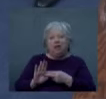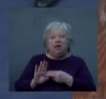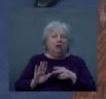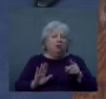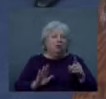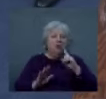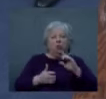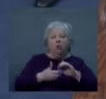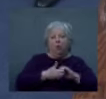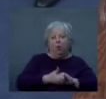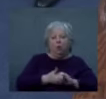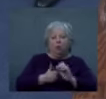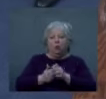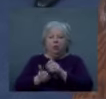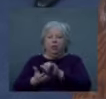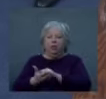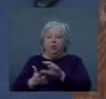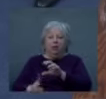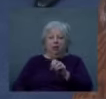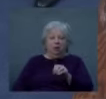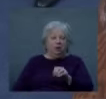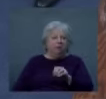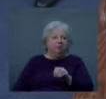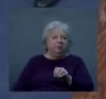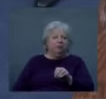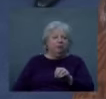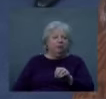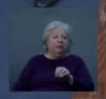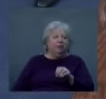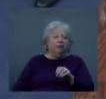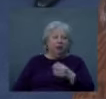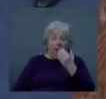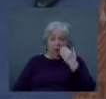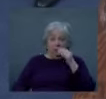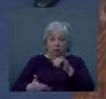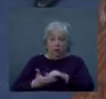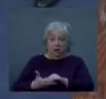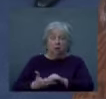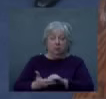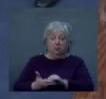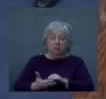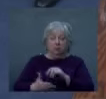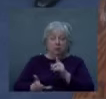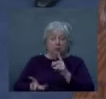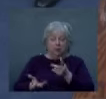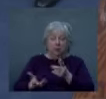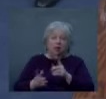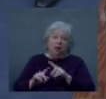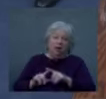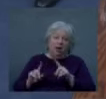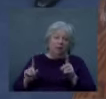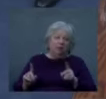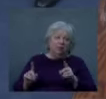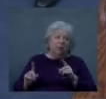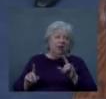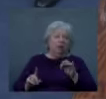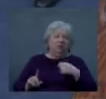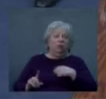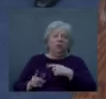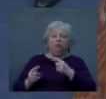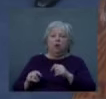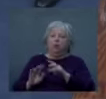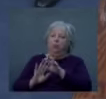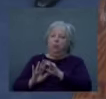will partner with that company. I do know that. However, if we try to get